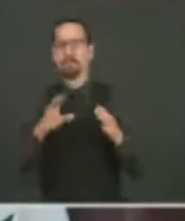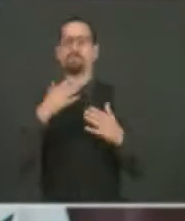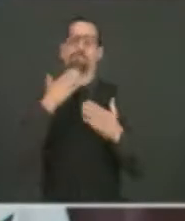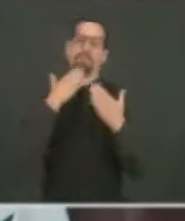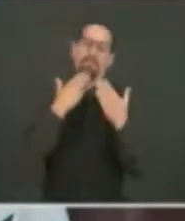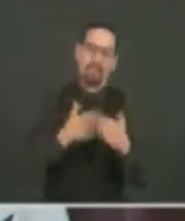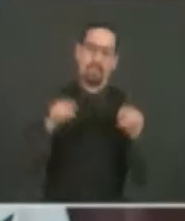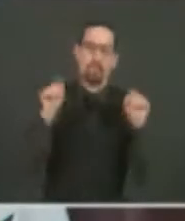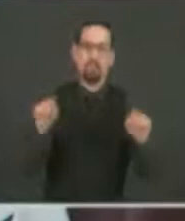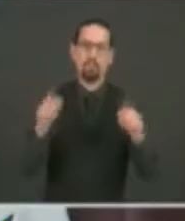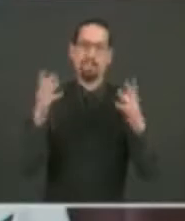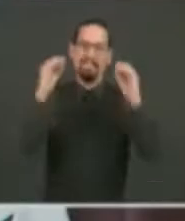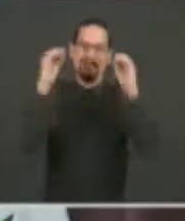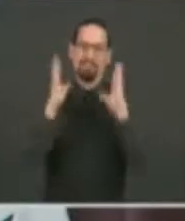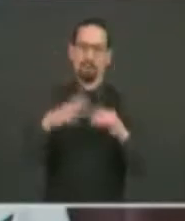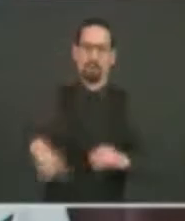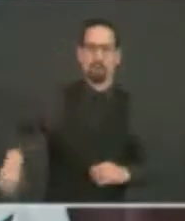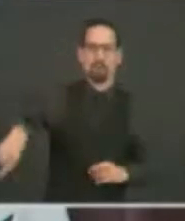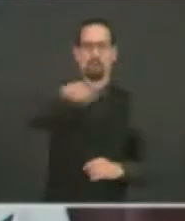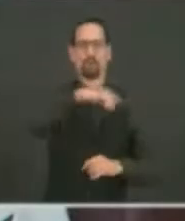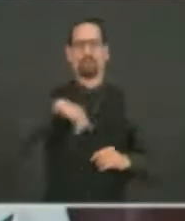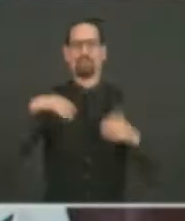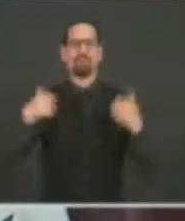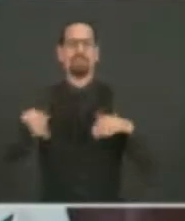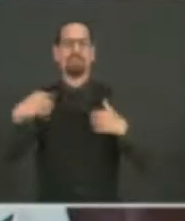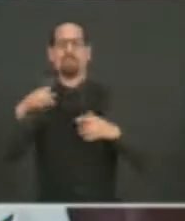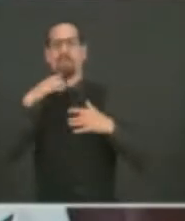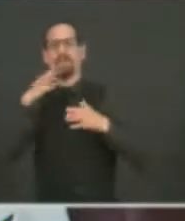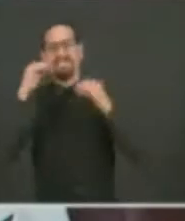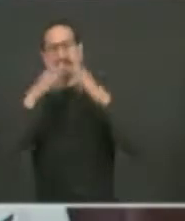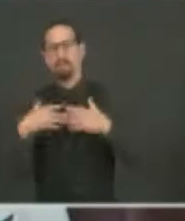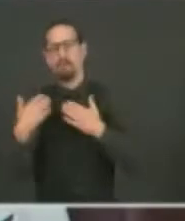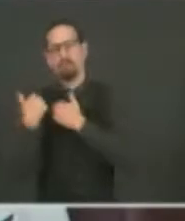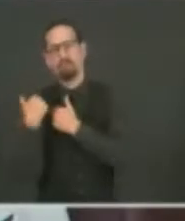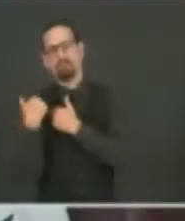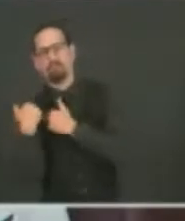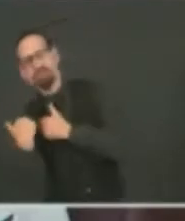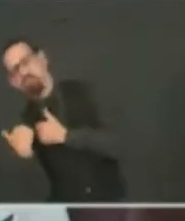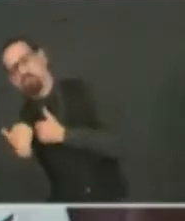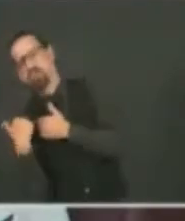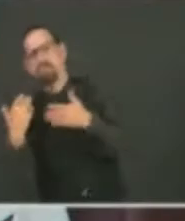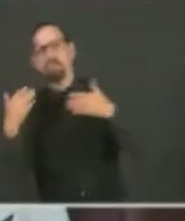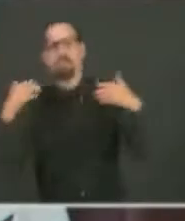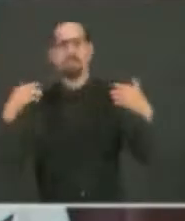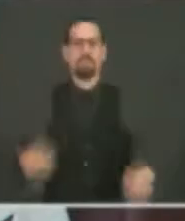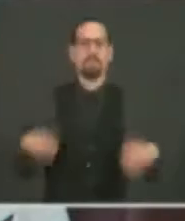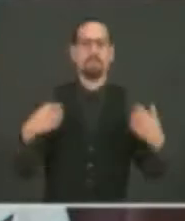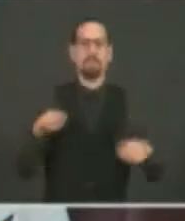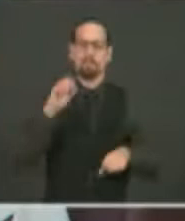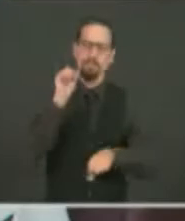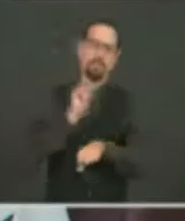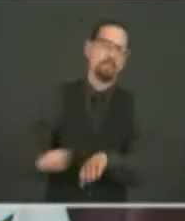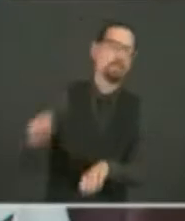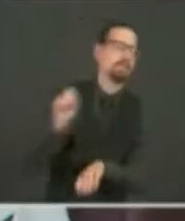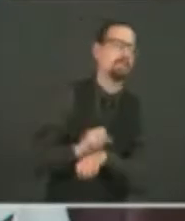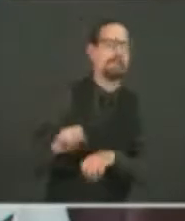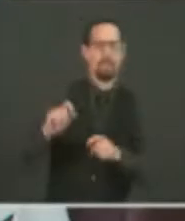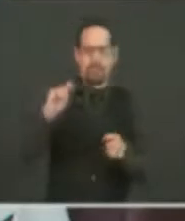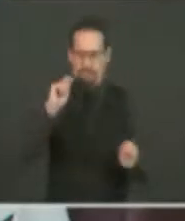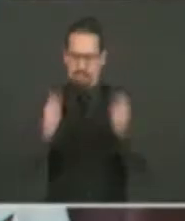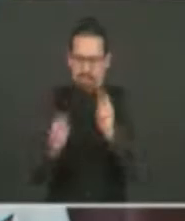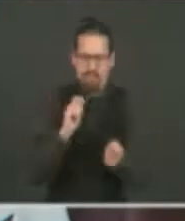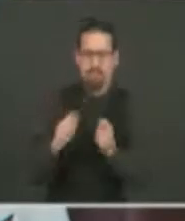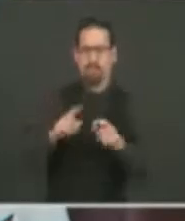a lot of you. We always ask a lot of you. It's tough to be a school teacher. It's tough to be a school teacher that has to work in